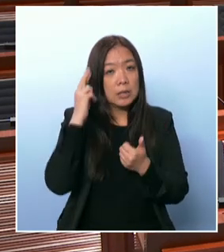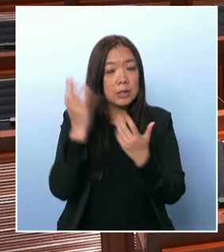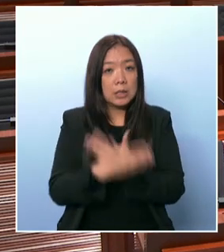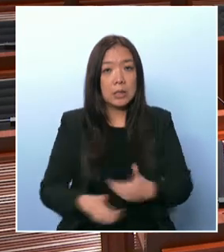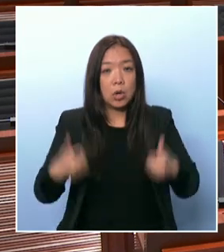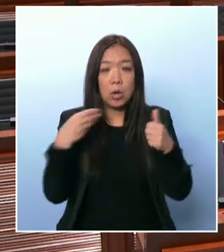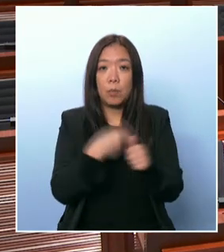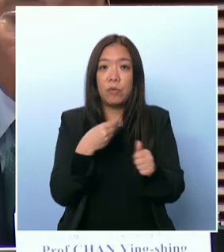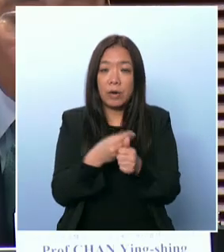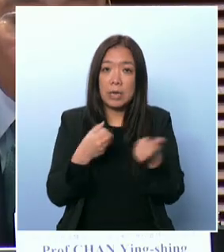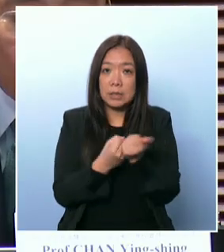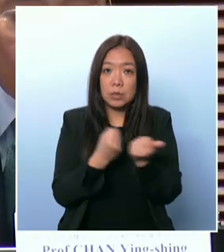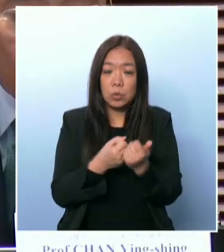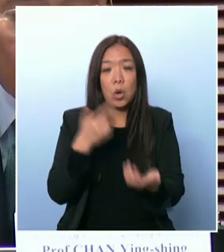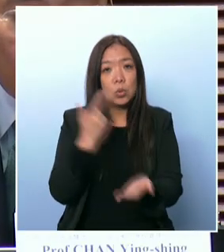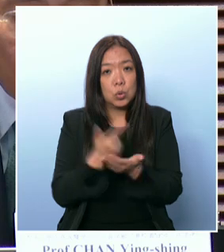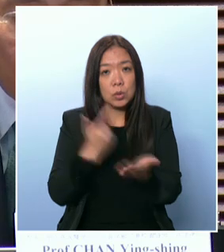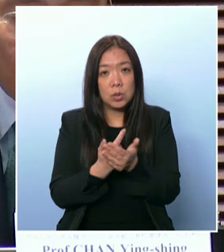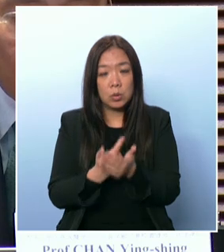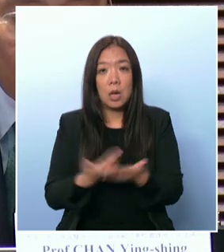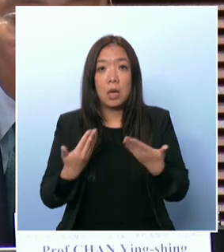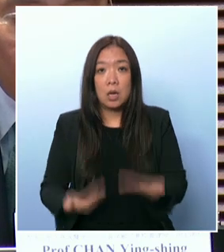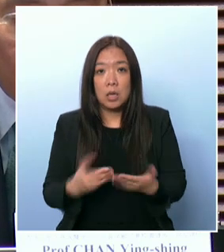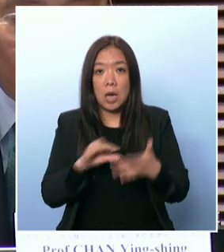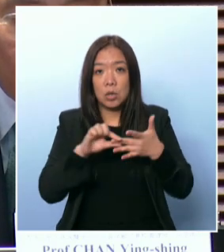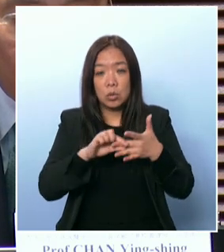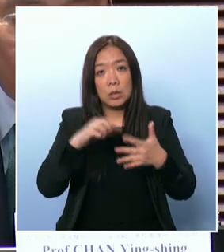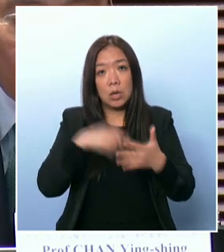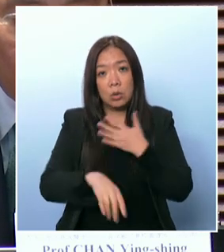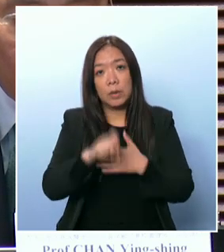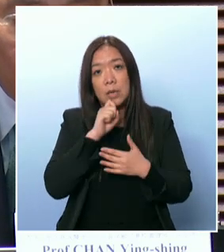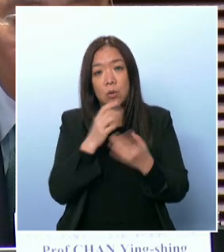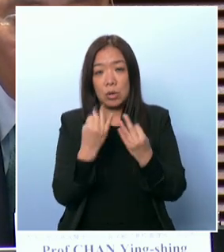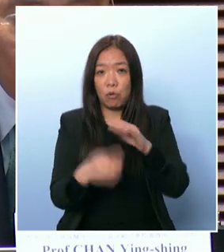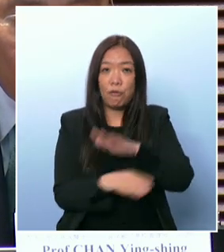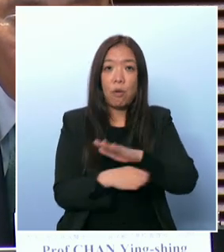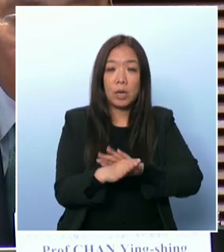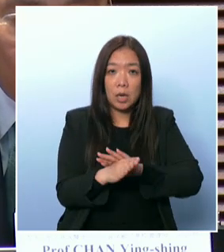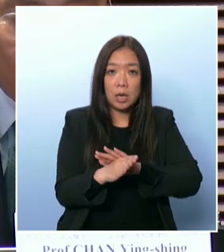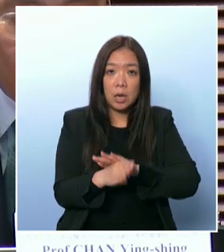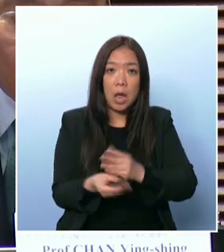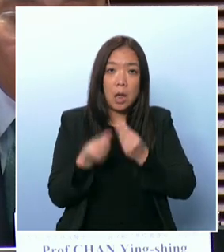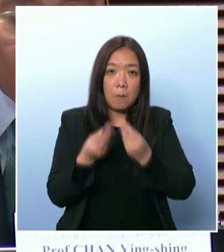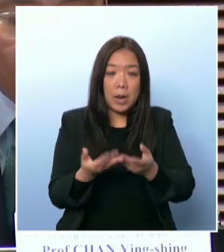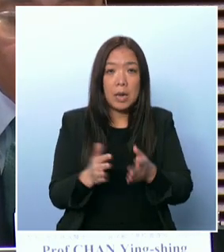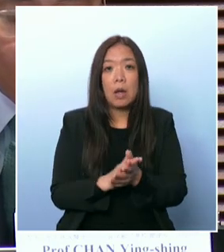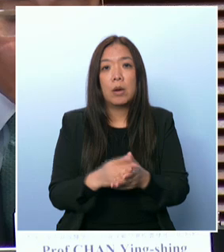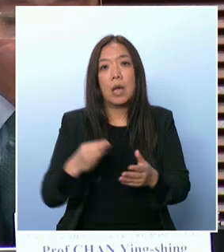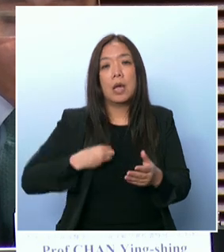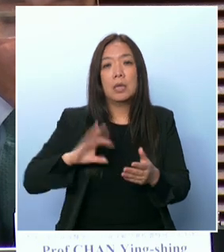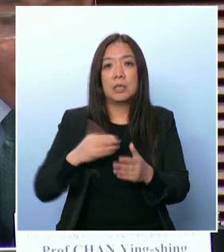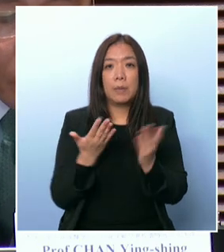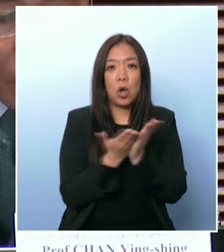Thank you, Ms. Lam. Now, psychological support for medical students is very